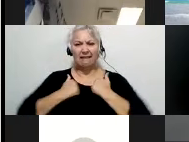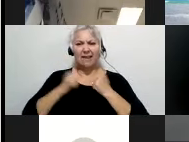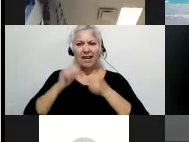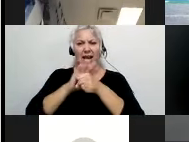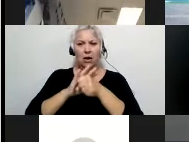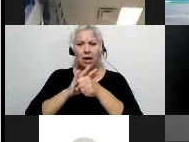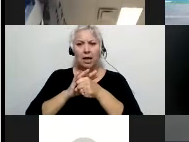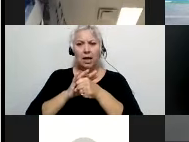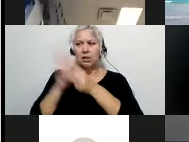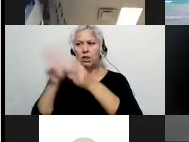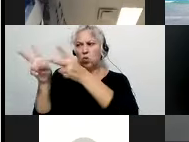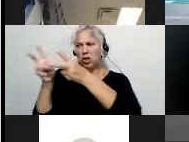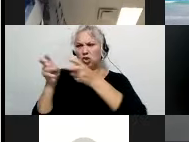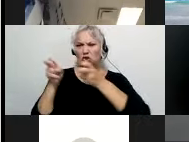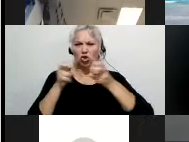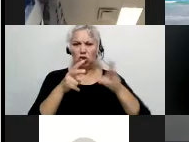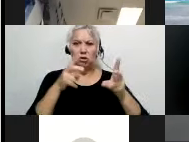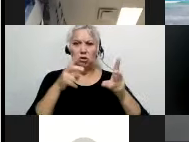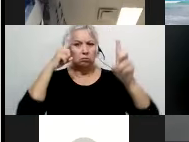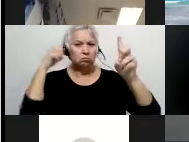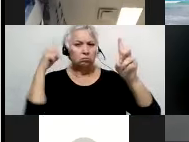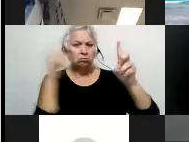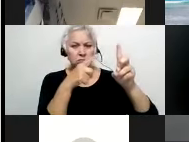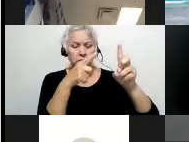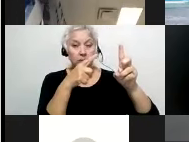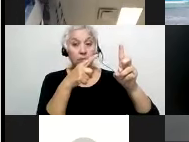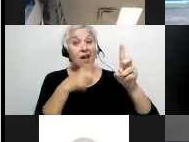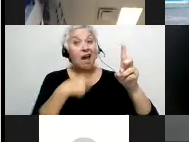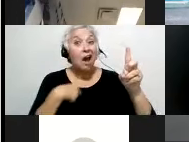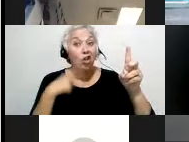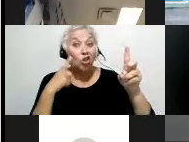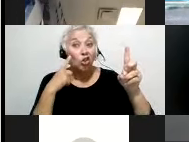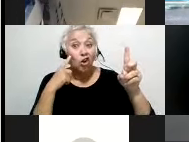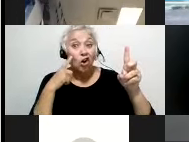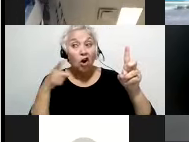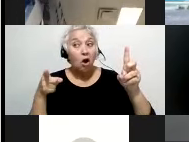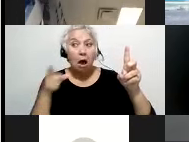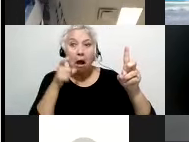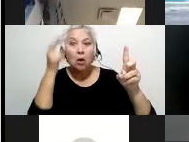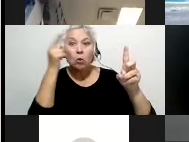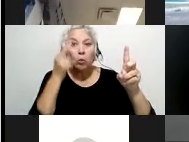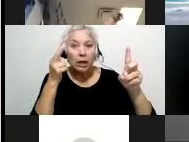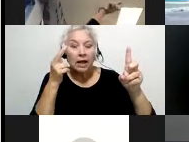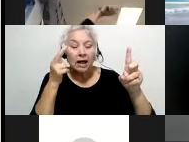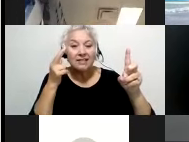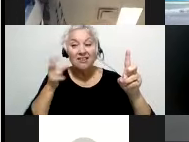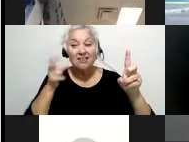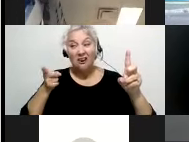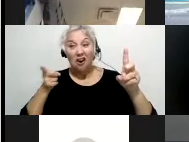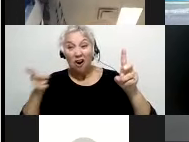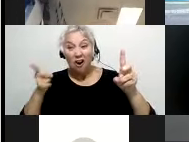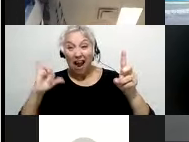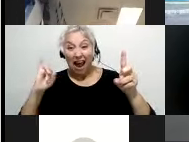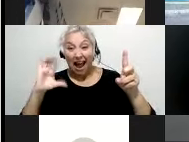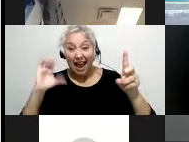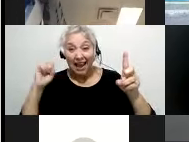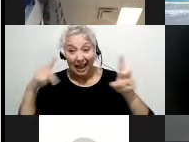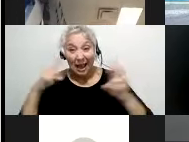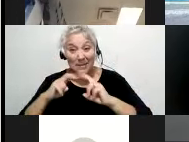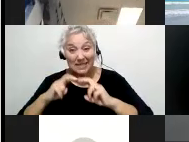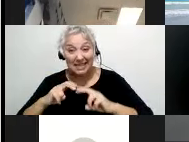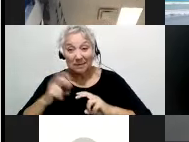took that and made it into a goal. And I thought, when I made this goal, I didn't realize, but on her ICAP assessment a